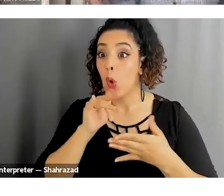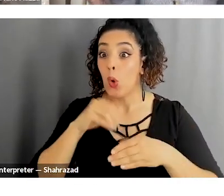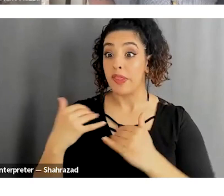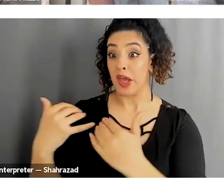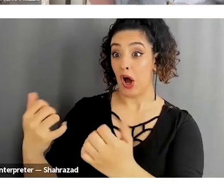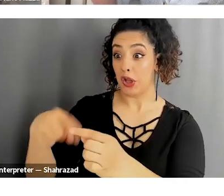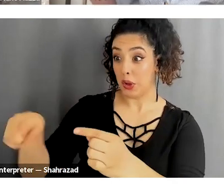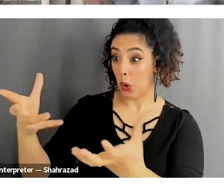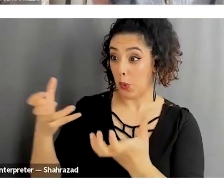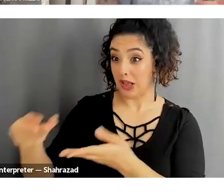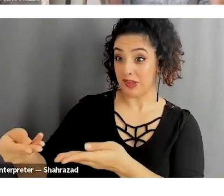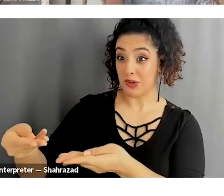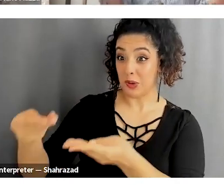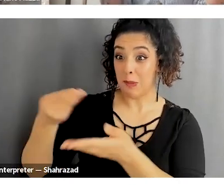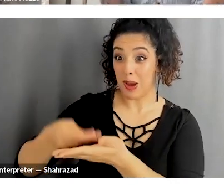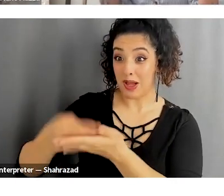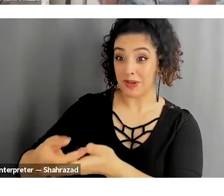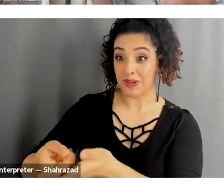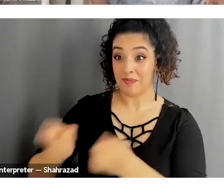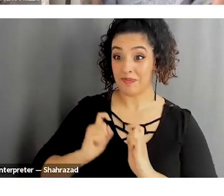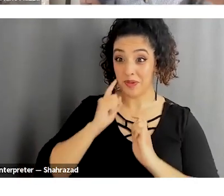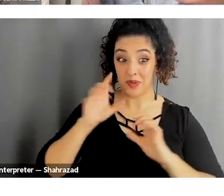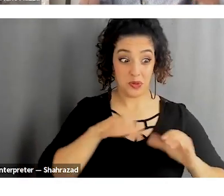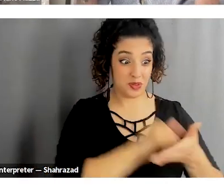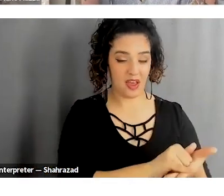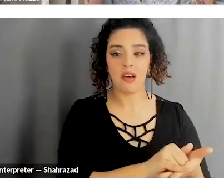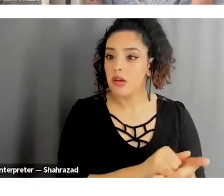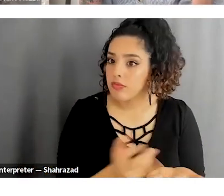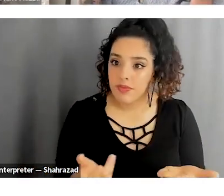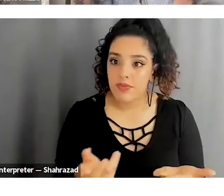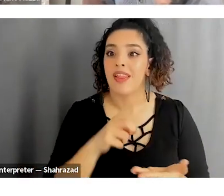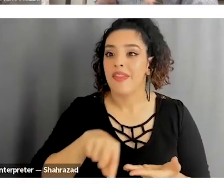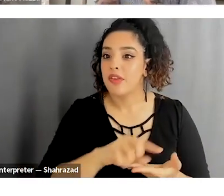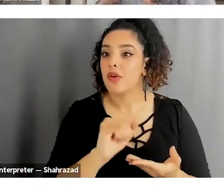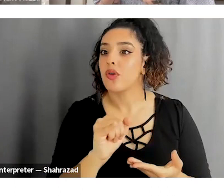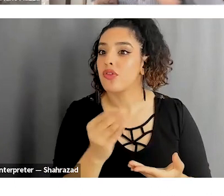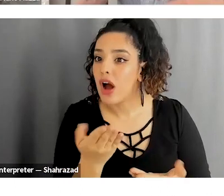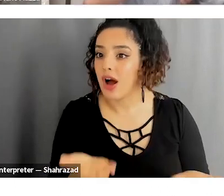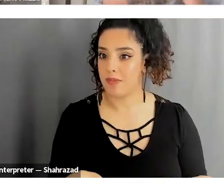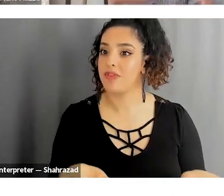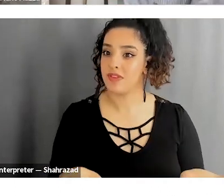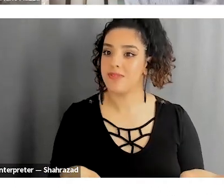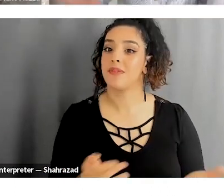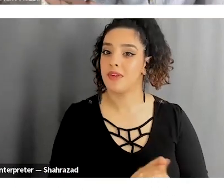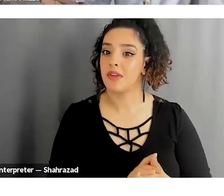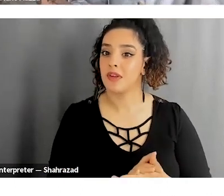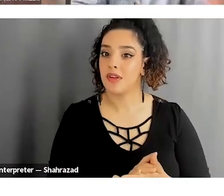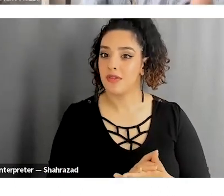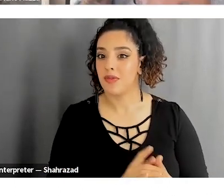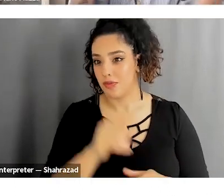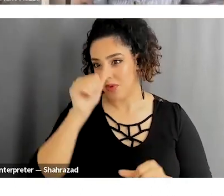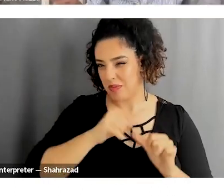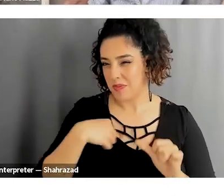that? Let's be honest, right? Like, it's like, these are jobs. It takes literally, like I said, that huge pile